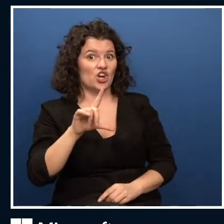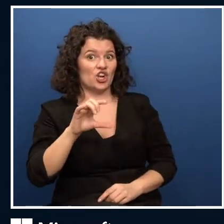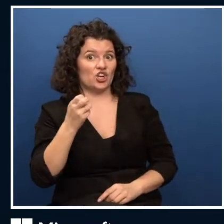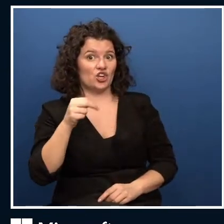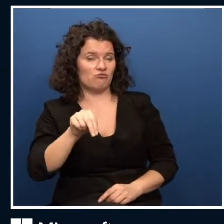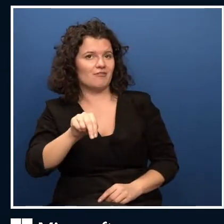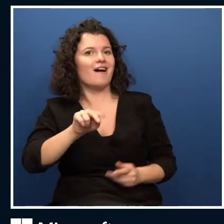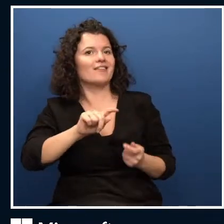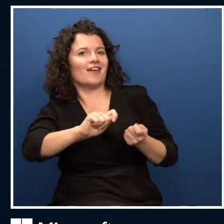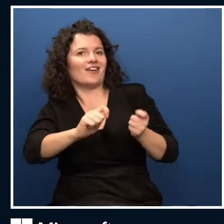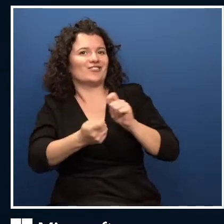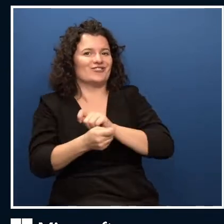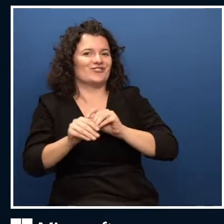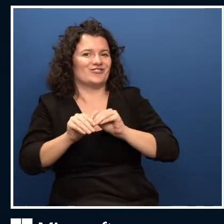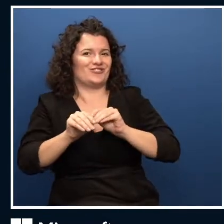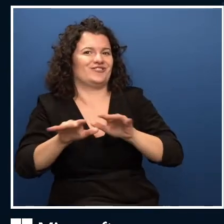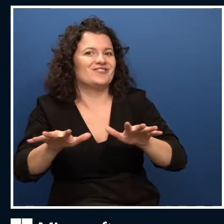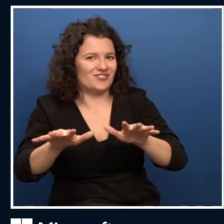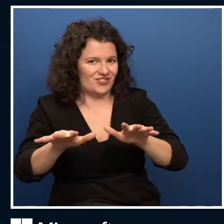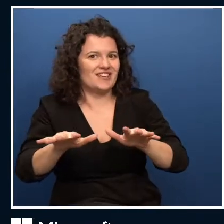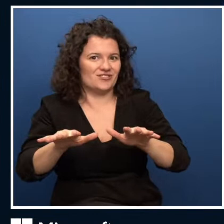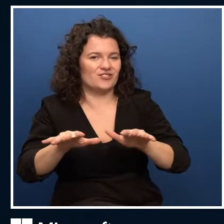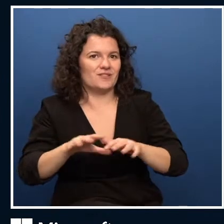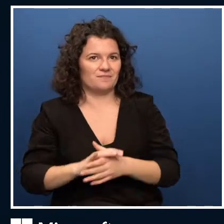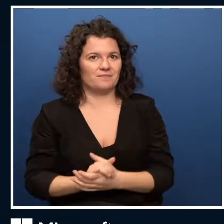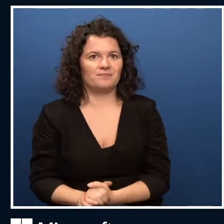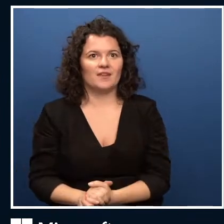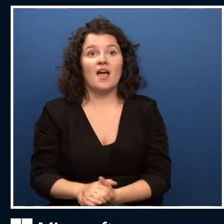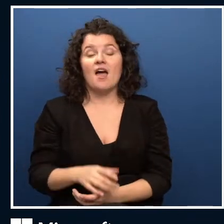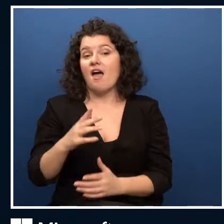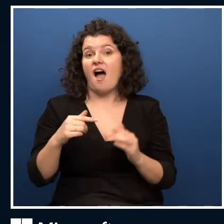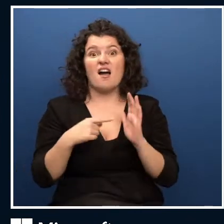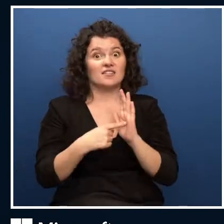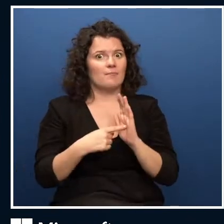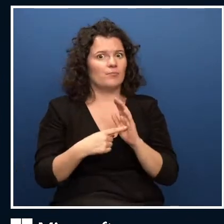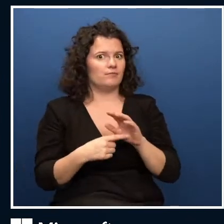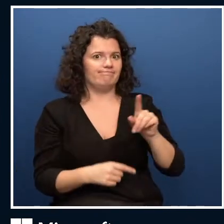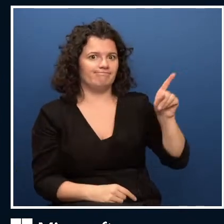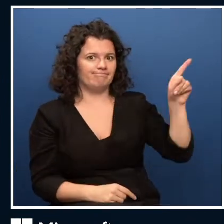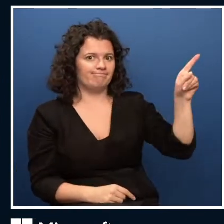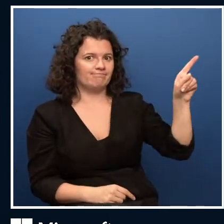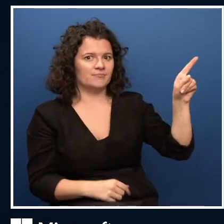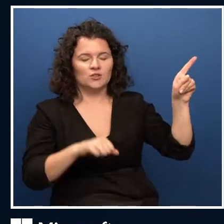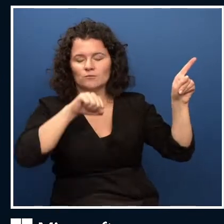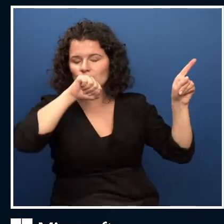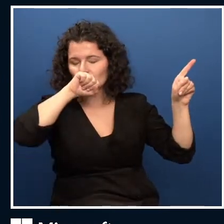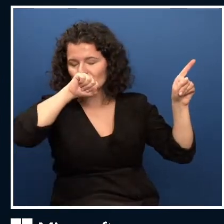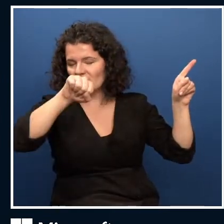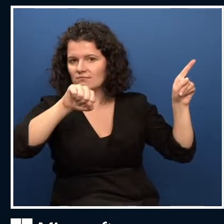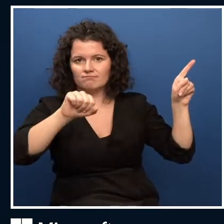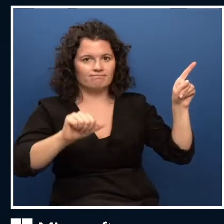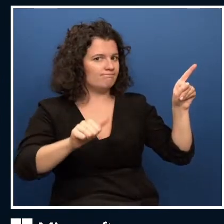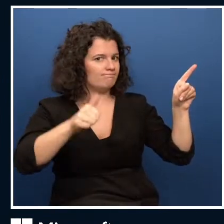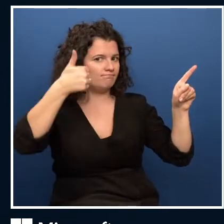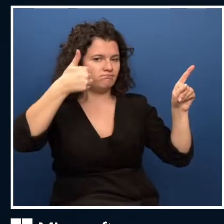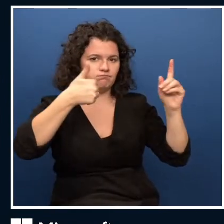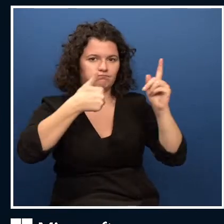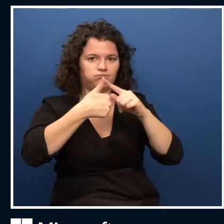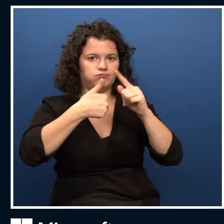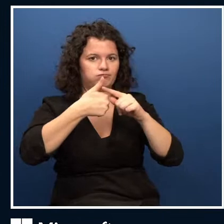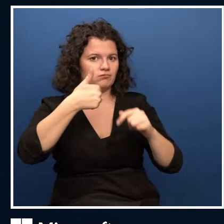So a part about FairLearn I love the most. So I'm talking a bit about FairLearn now and how you can